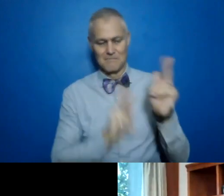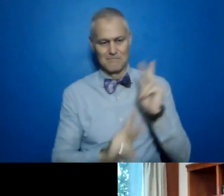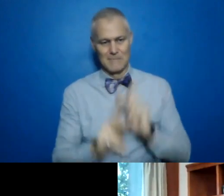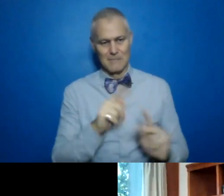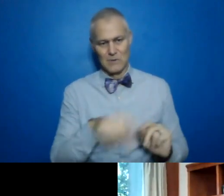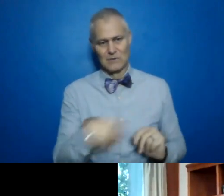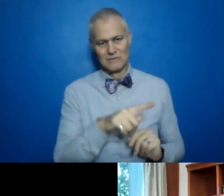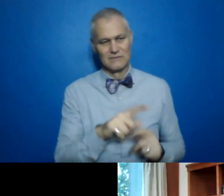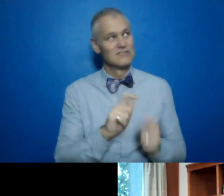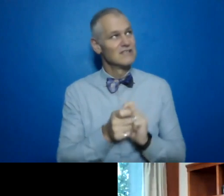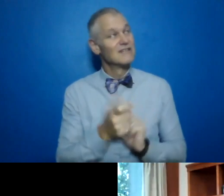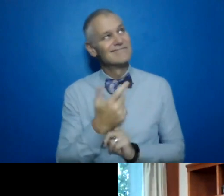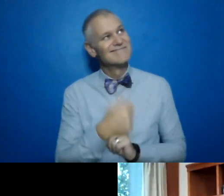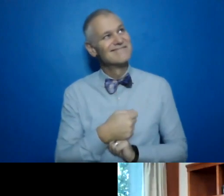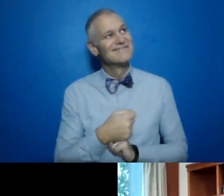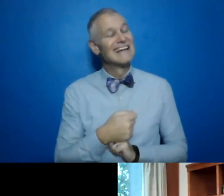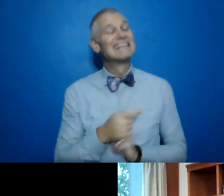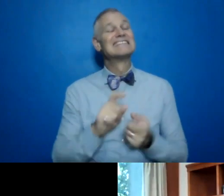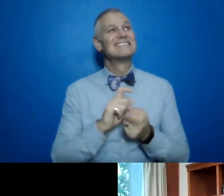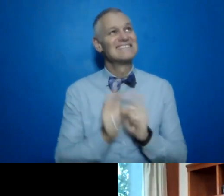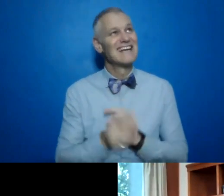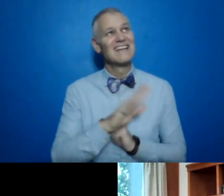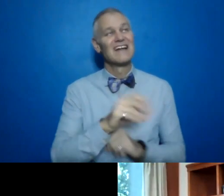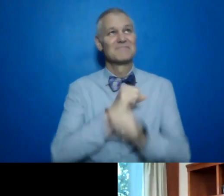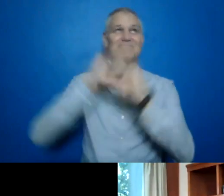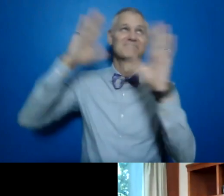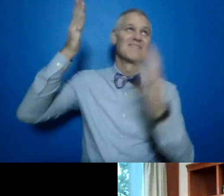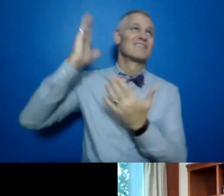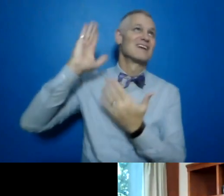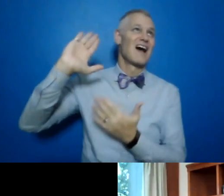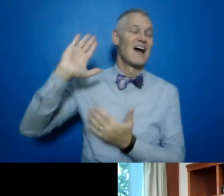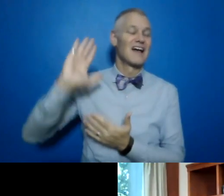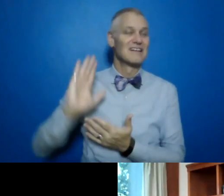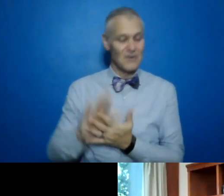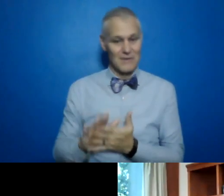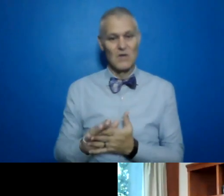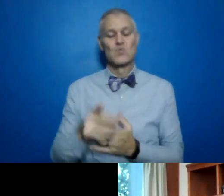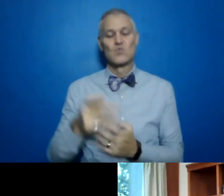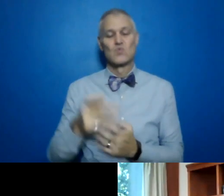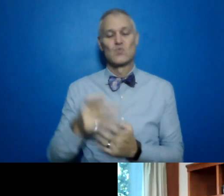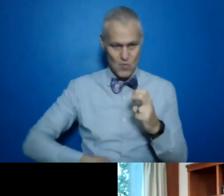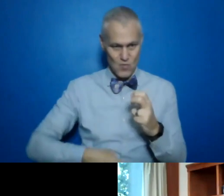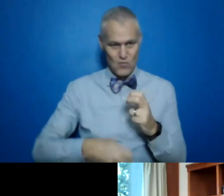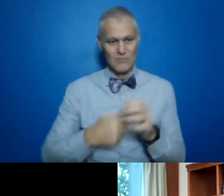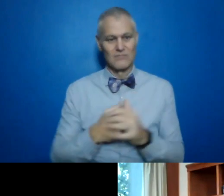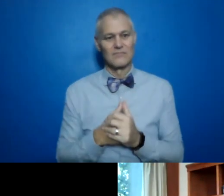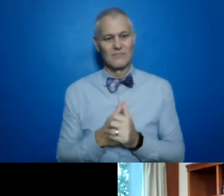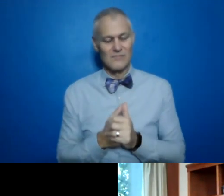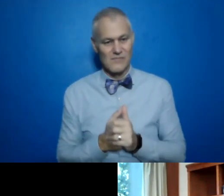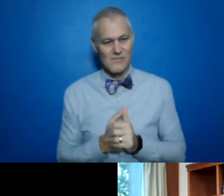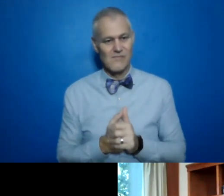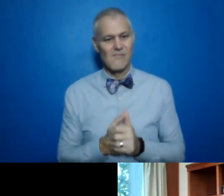change, to change their understanding of God would be extraordinarily difficult here.